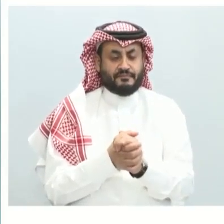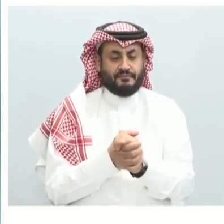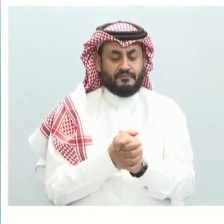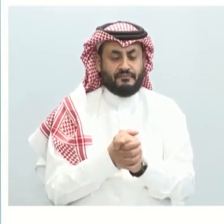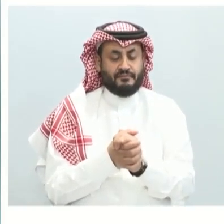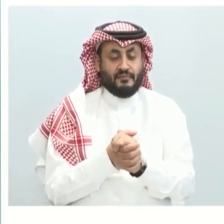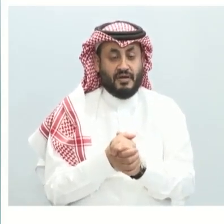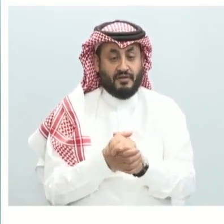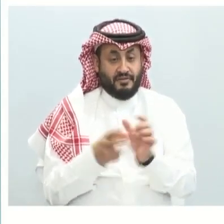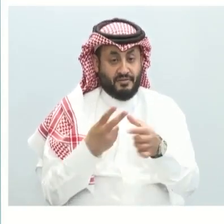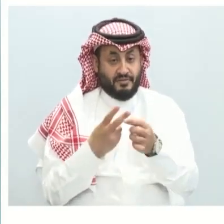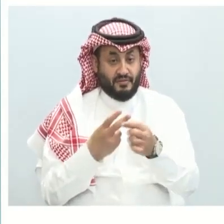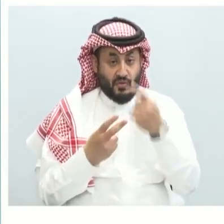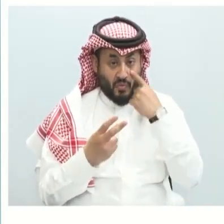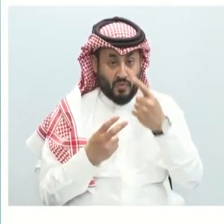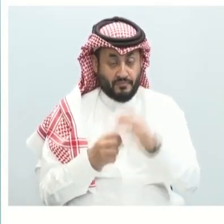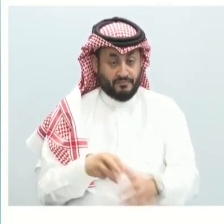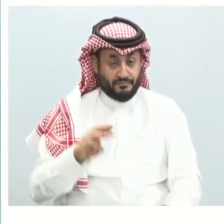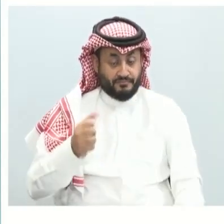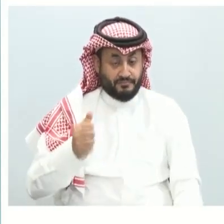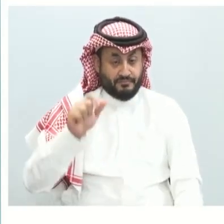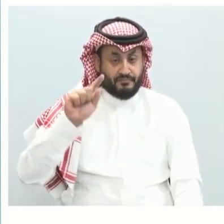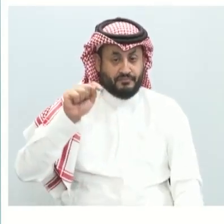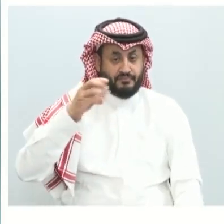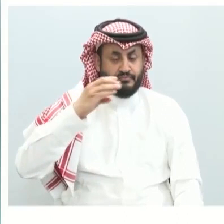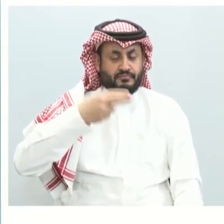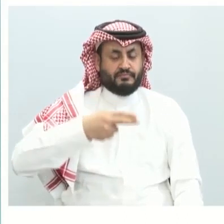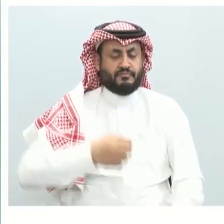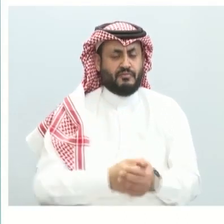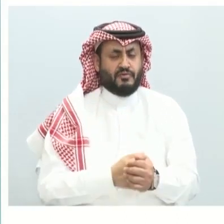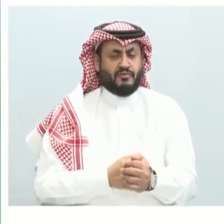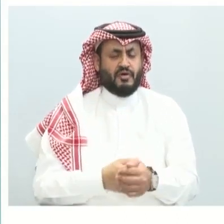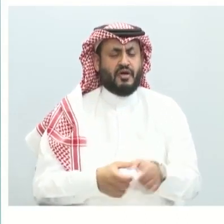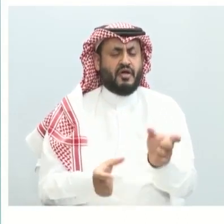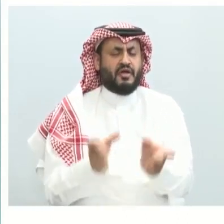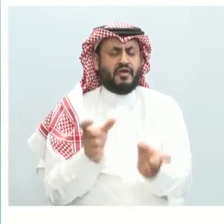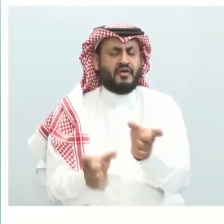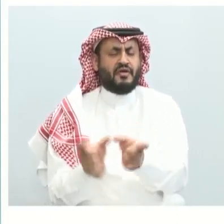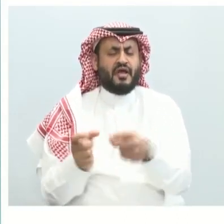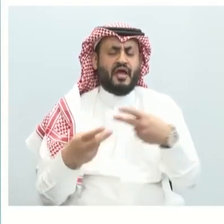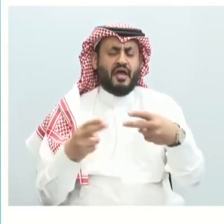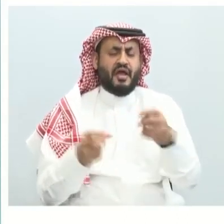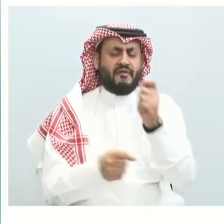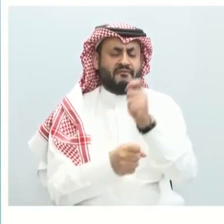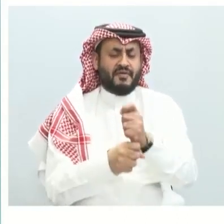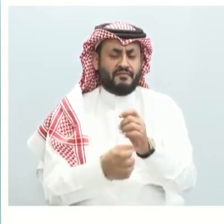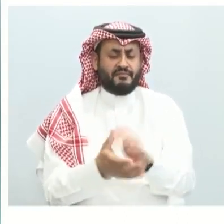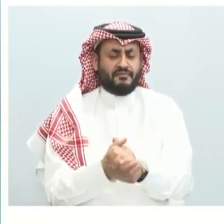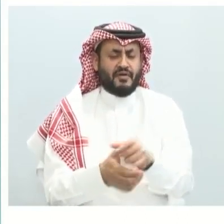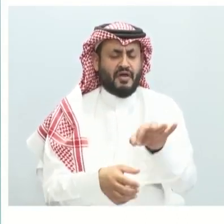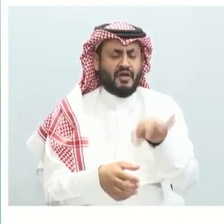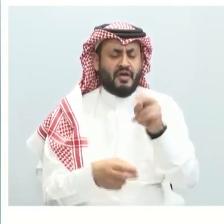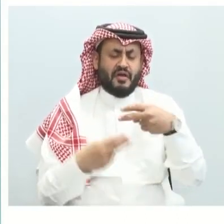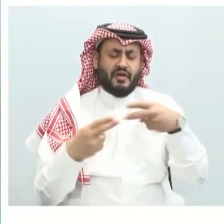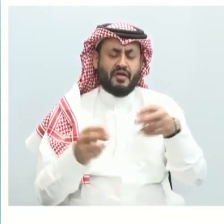going to watch, or you are going to watch camel races in Riyadh. So you can